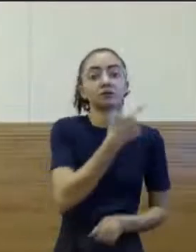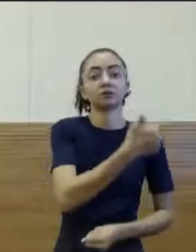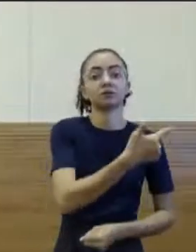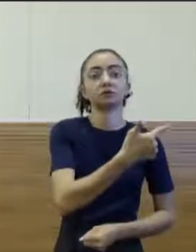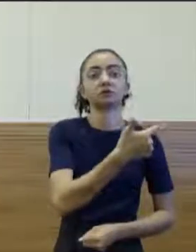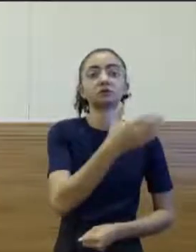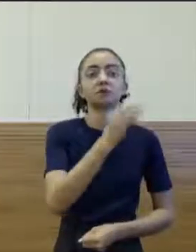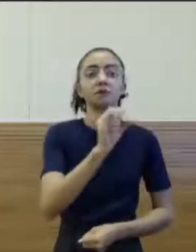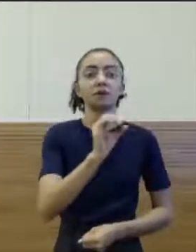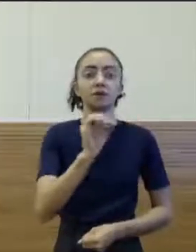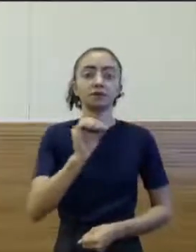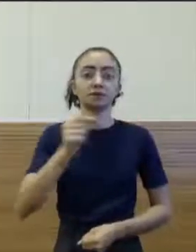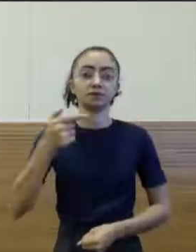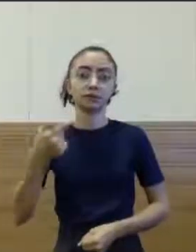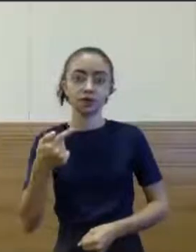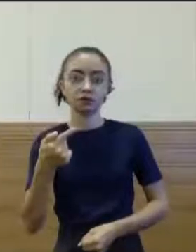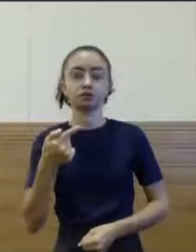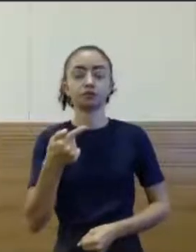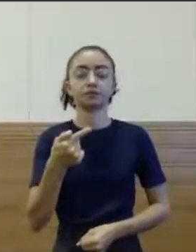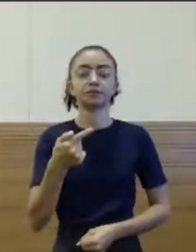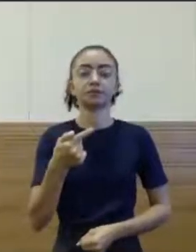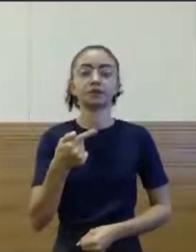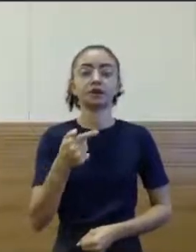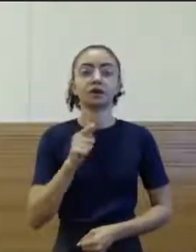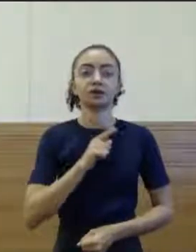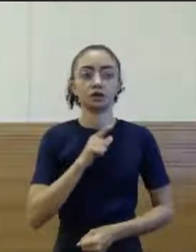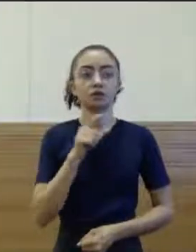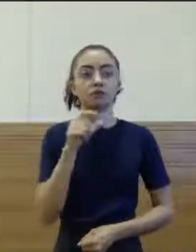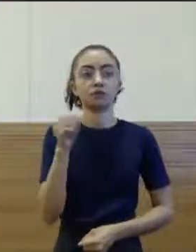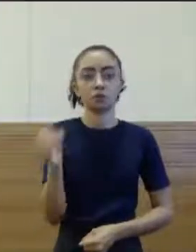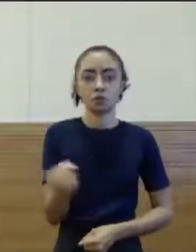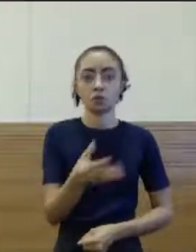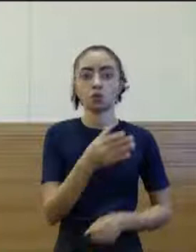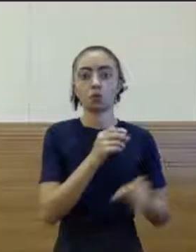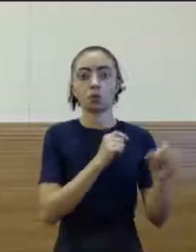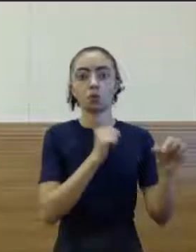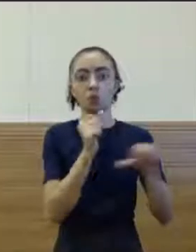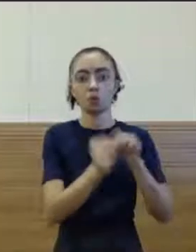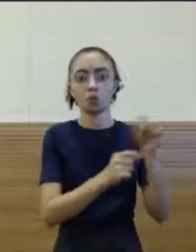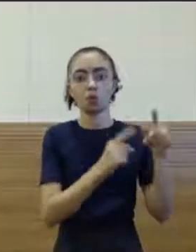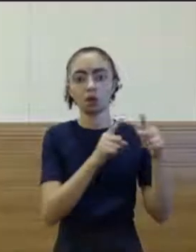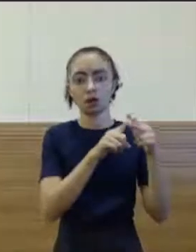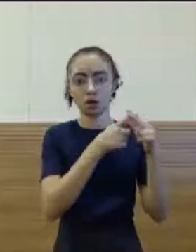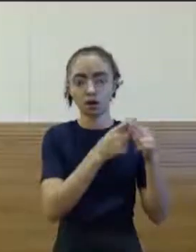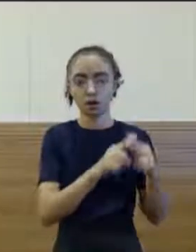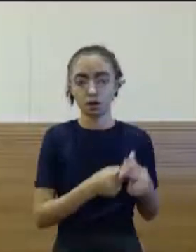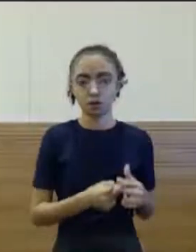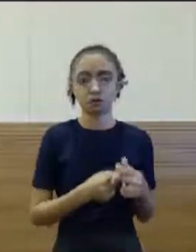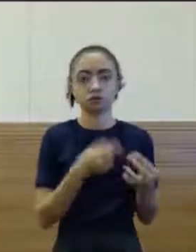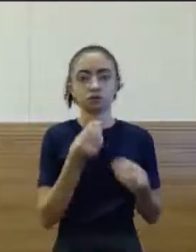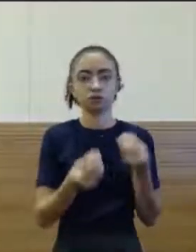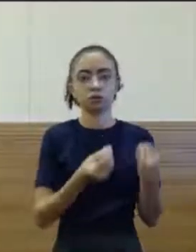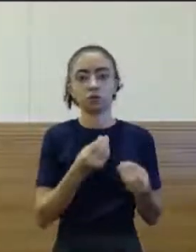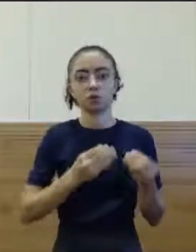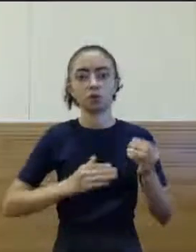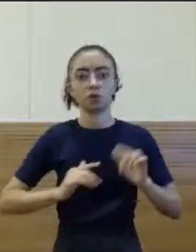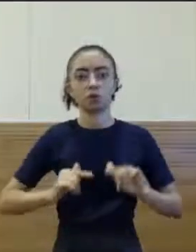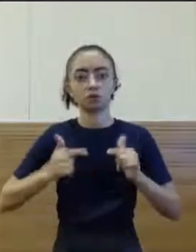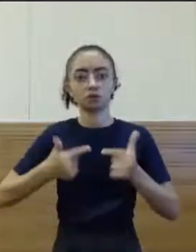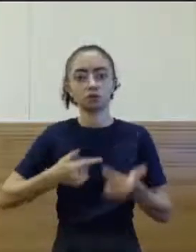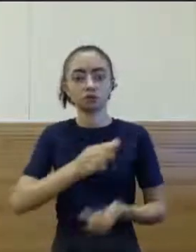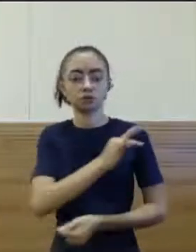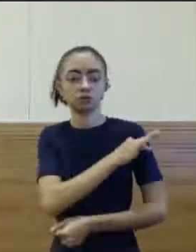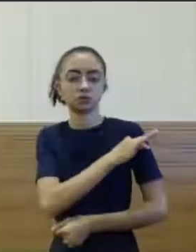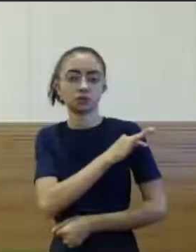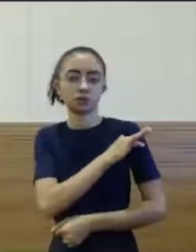was they updated uh, the technical alignment for the elaboration of the dietary guides, and with this